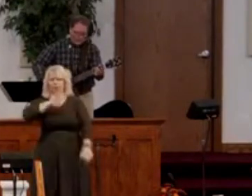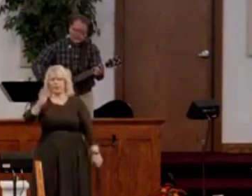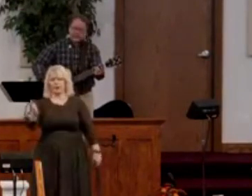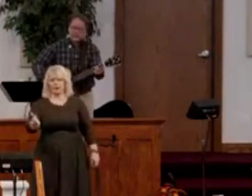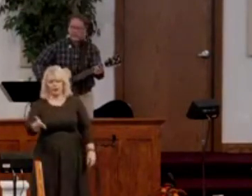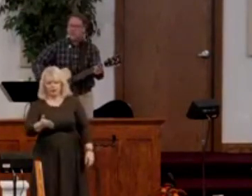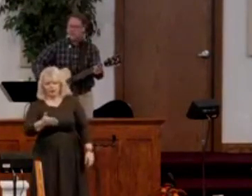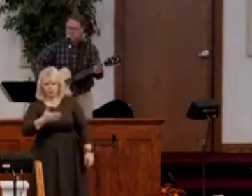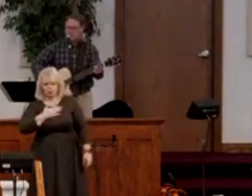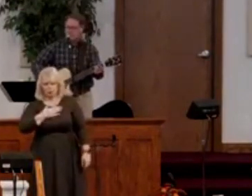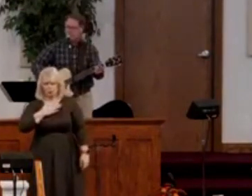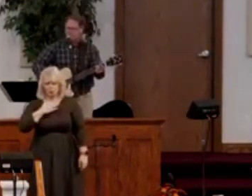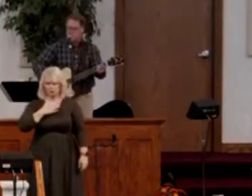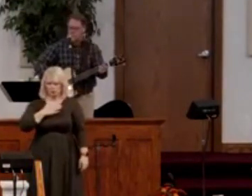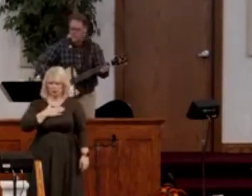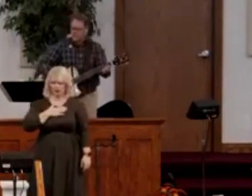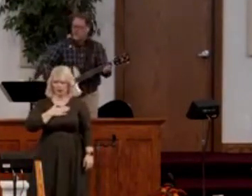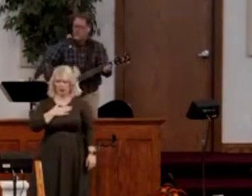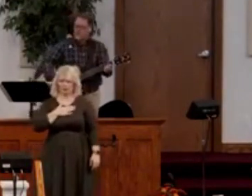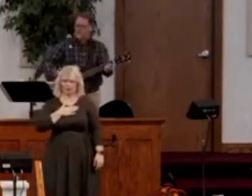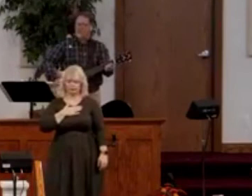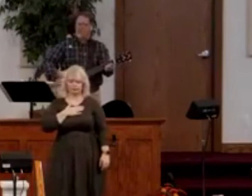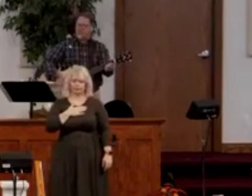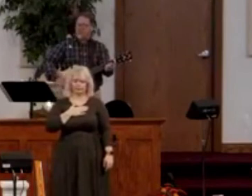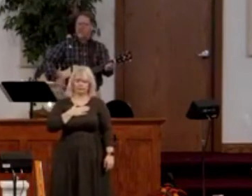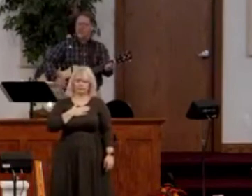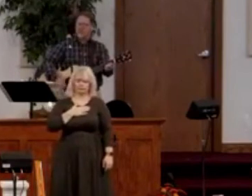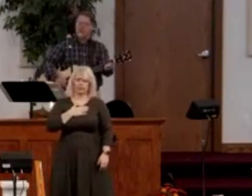Of nature mine,